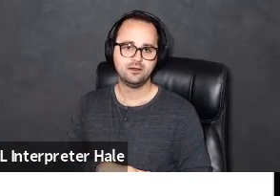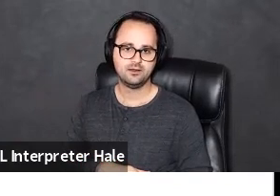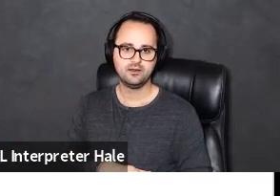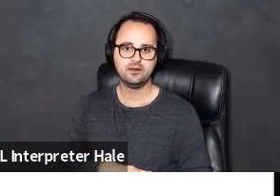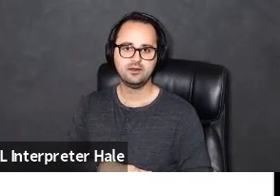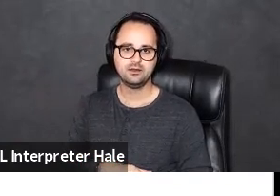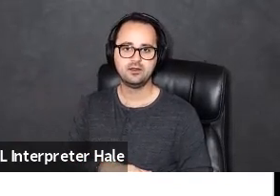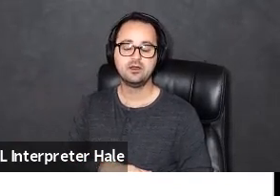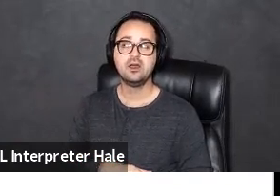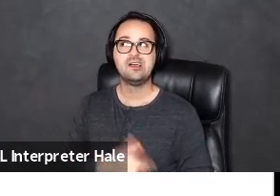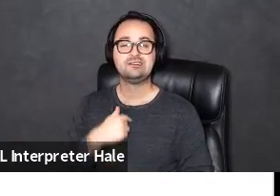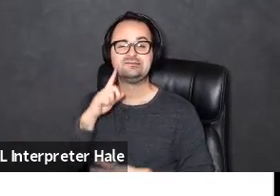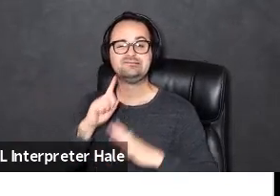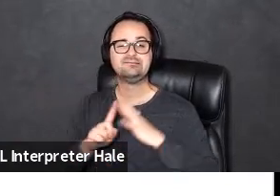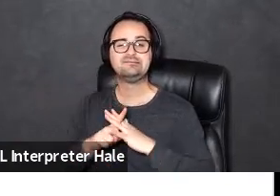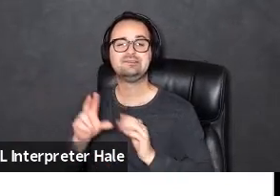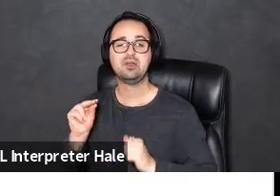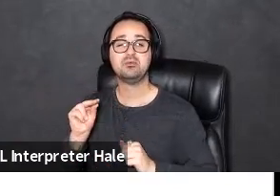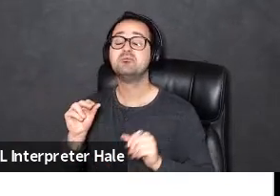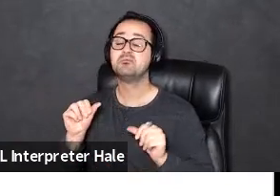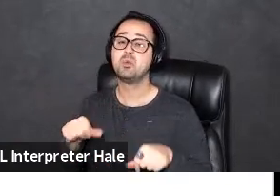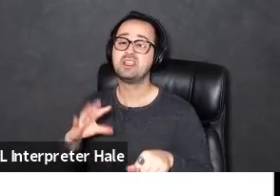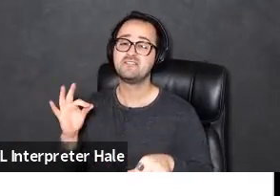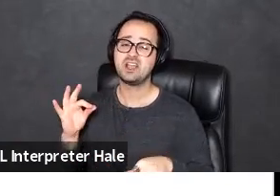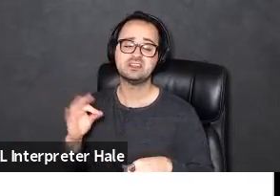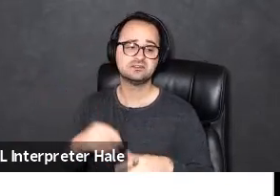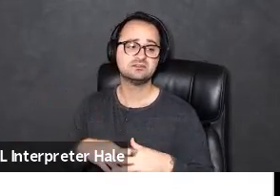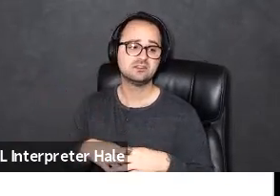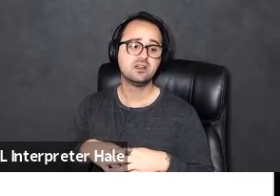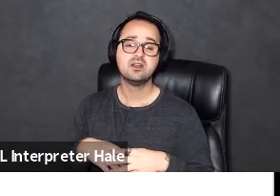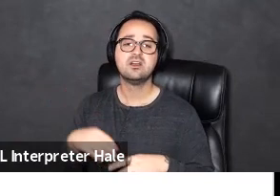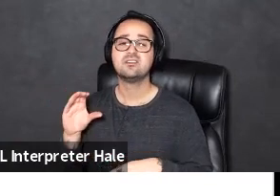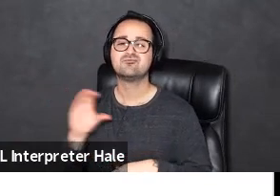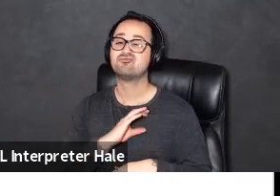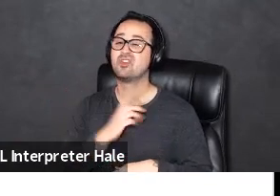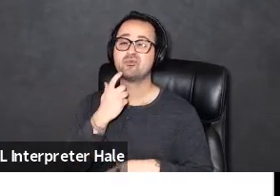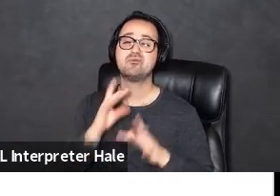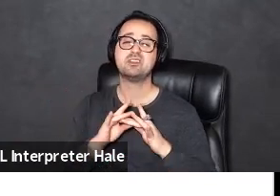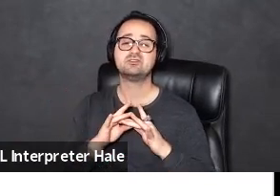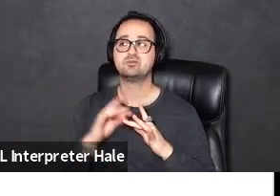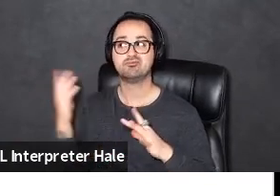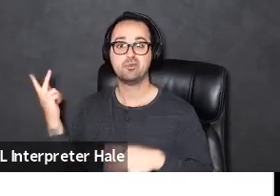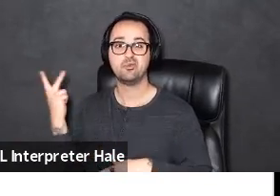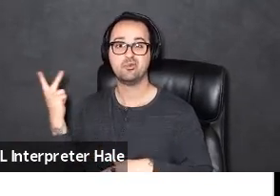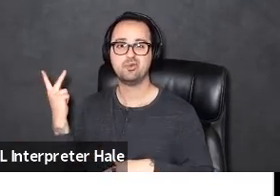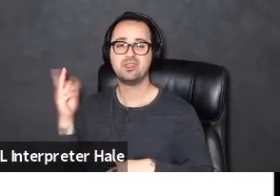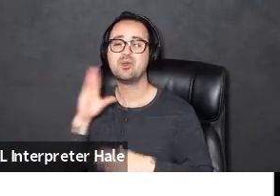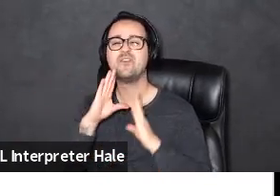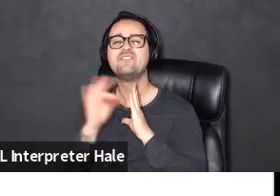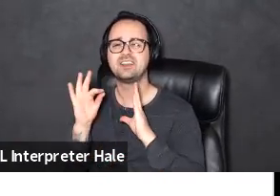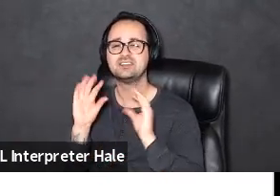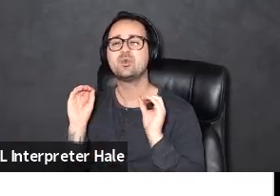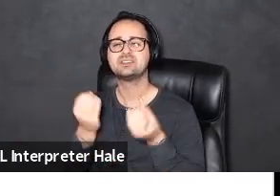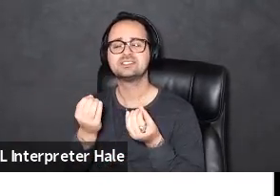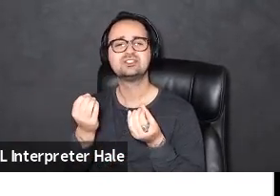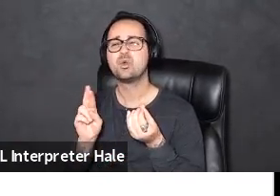Off the top of my head, no, but I would say we can find it. Like that's okay. One of the things that Craig mentioned, like, you know, we'll find the organization or